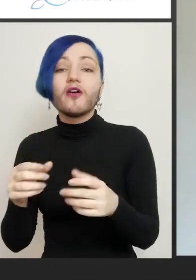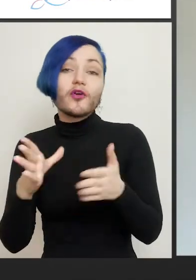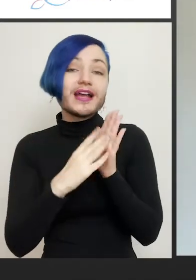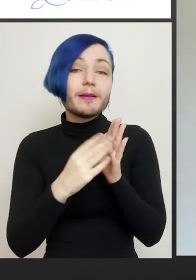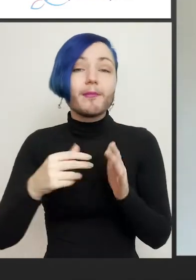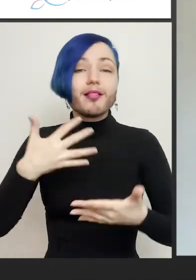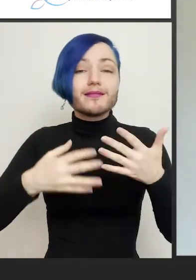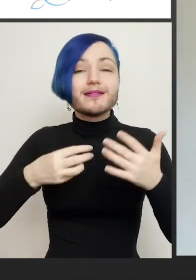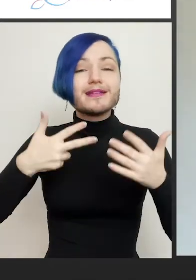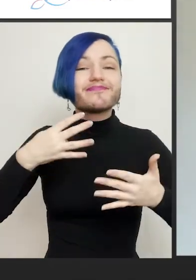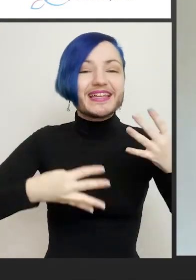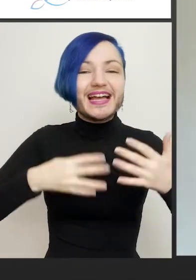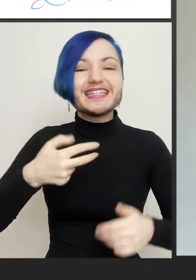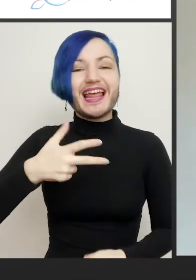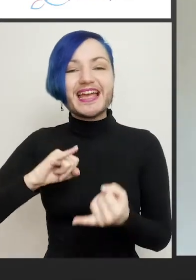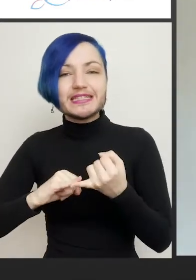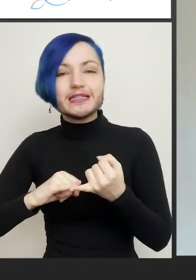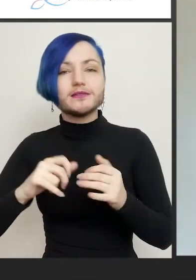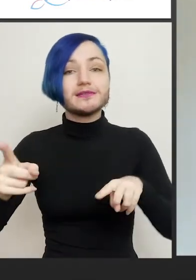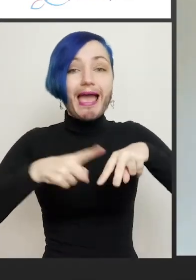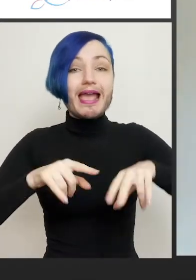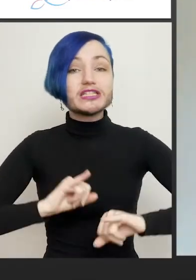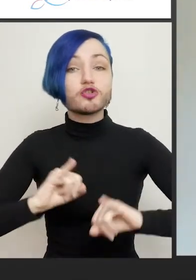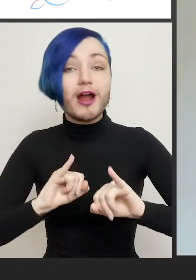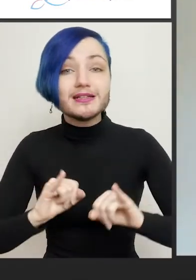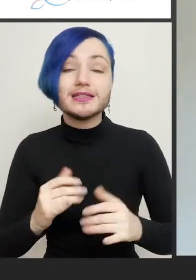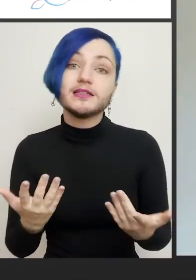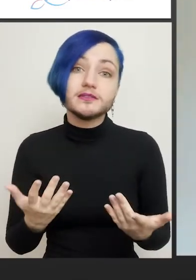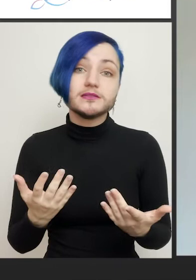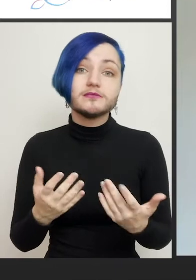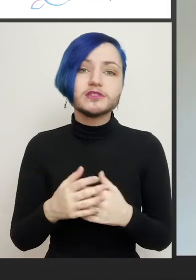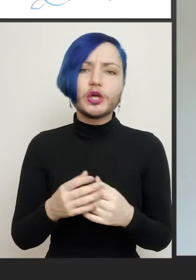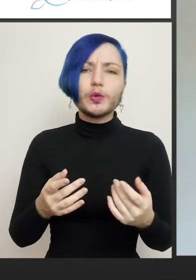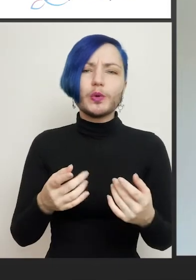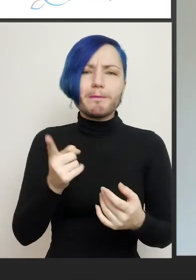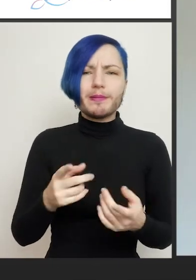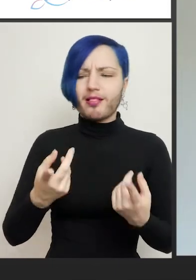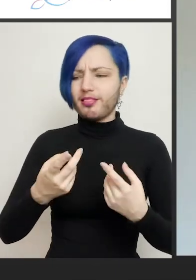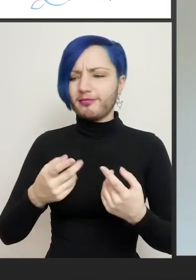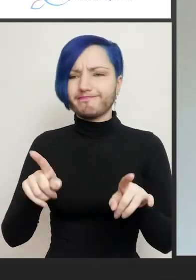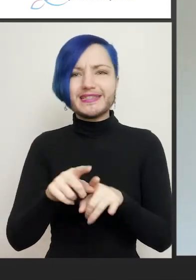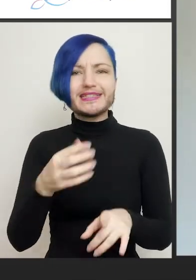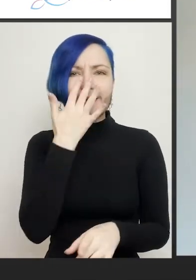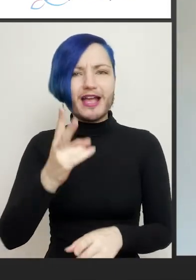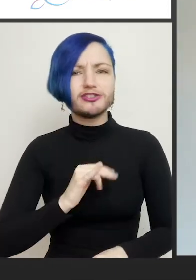of the 80s was a huge, really, I think it's hard for people our age to kind of grasp about